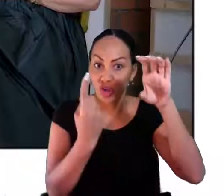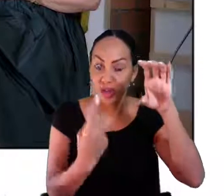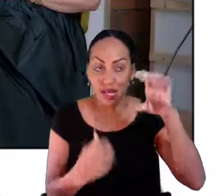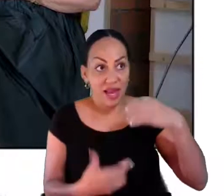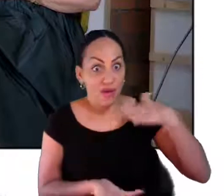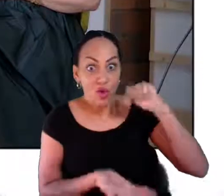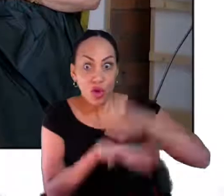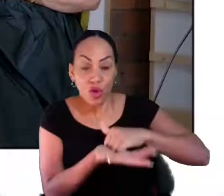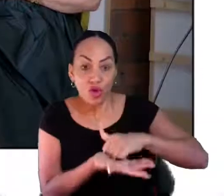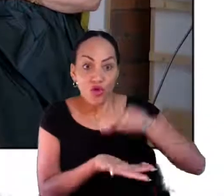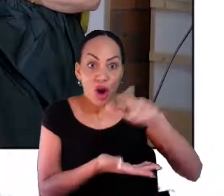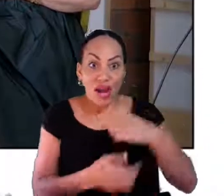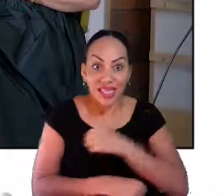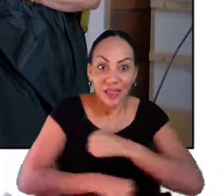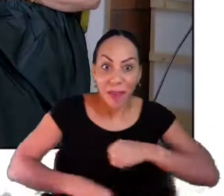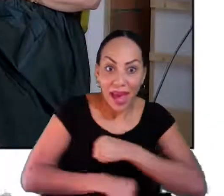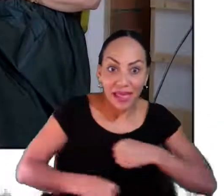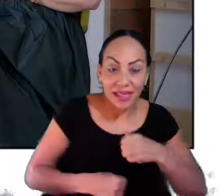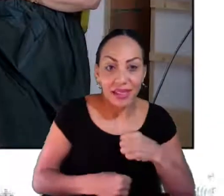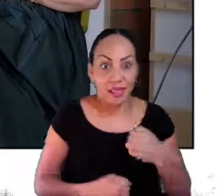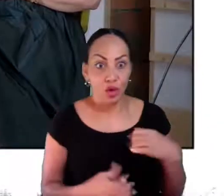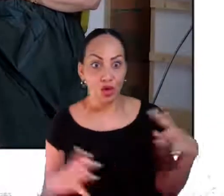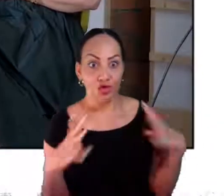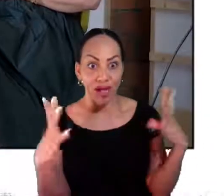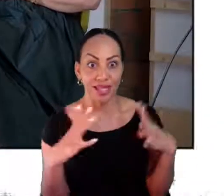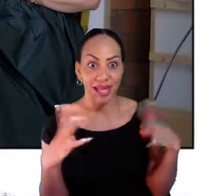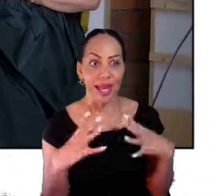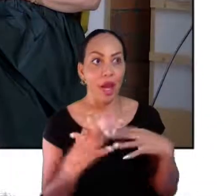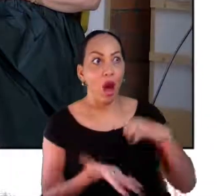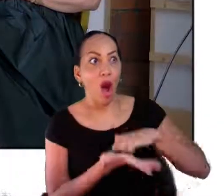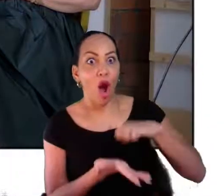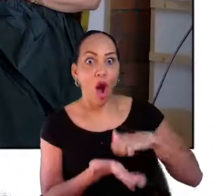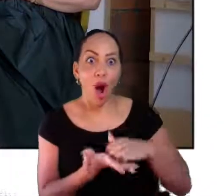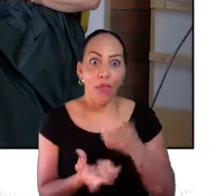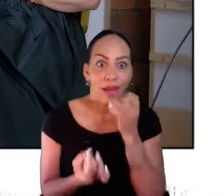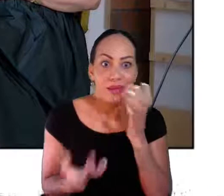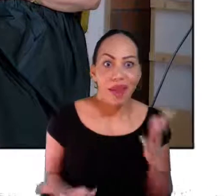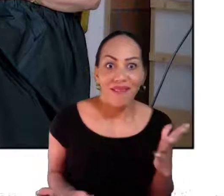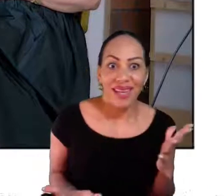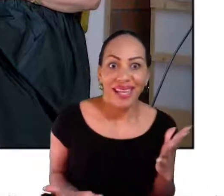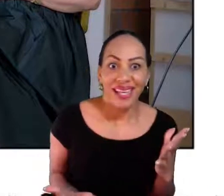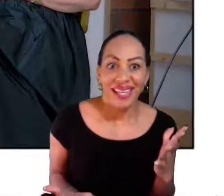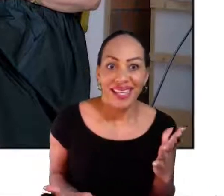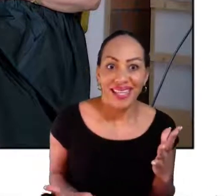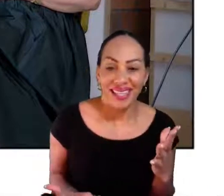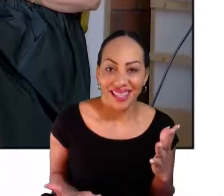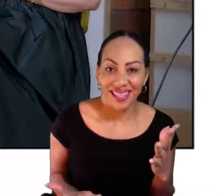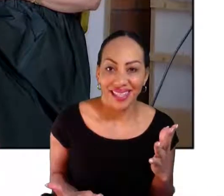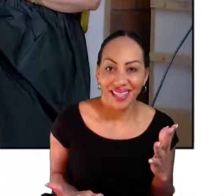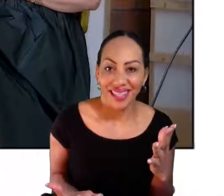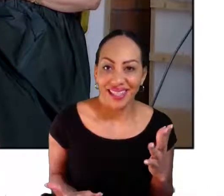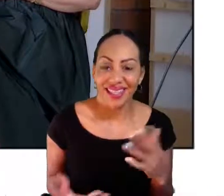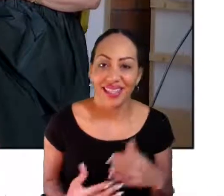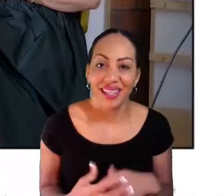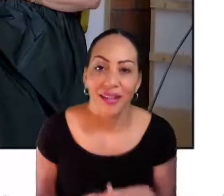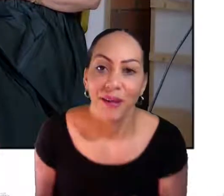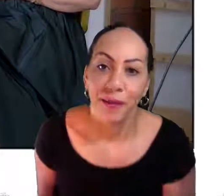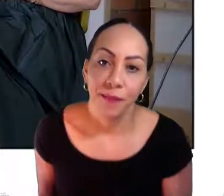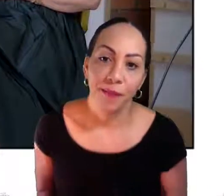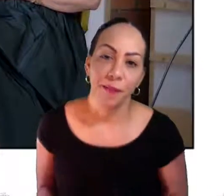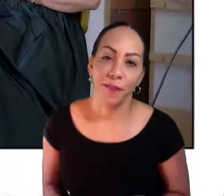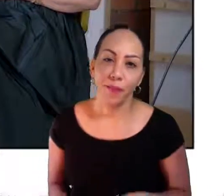an amazing investment, and especially in the lovely loose way in which we were willing to look at what outputs were and kind of the way that it